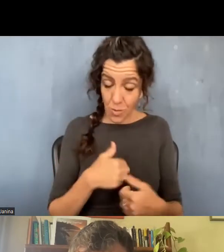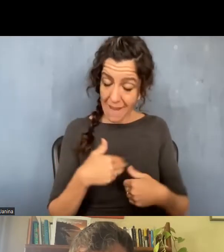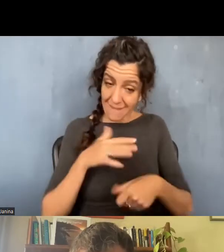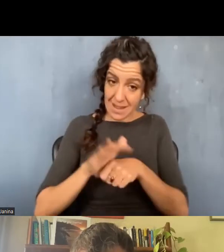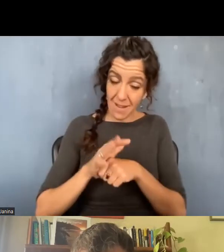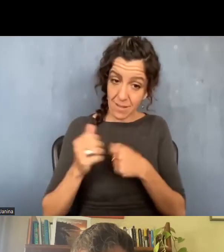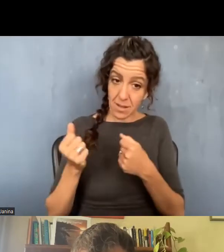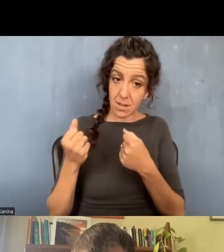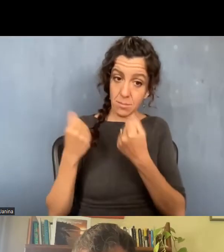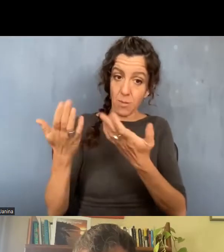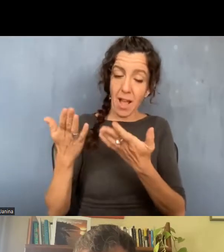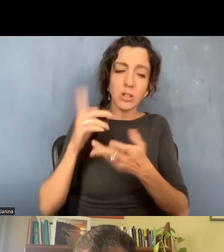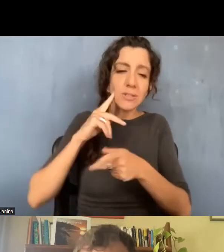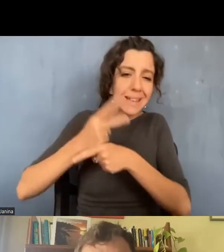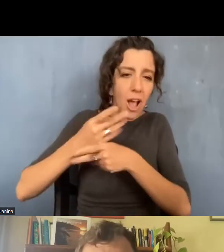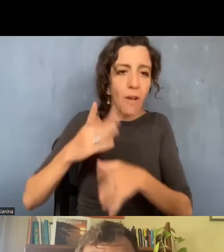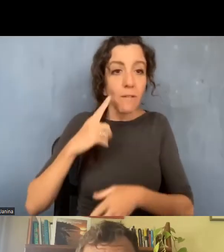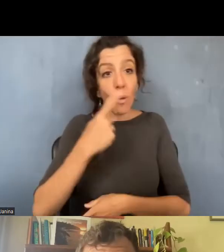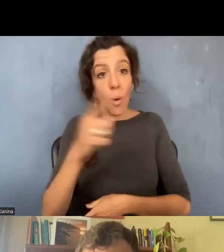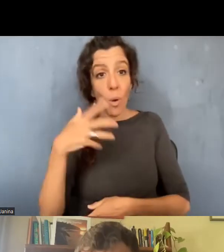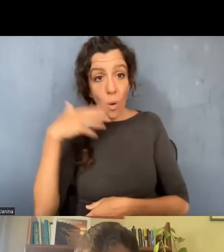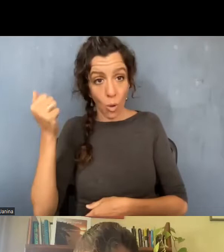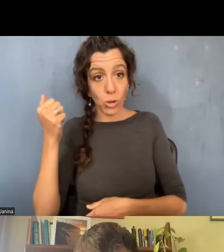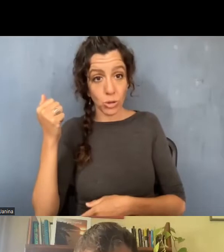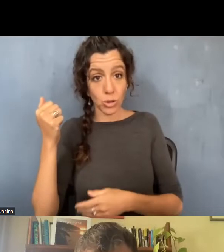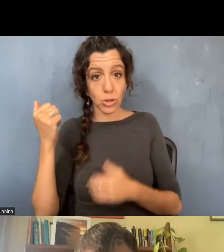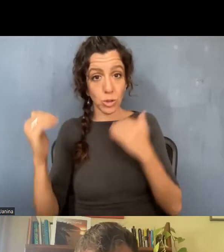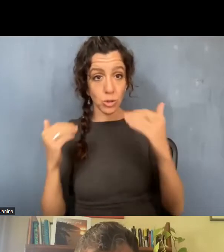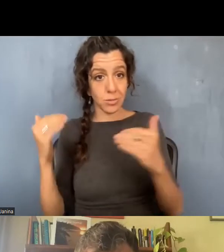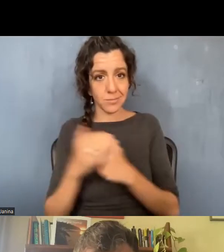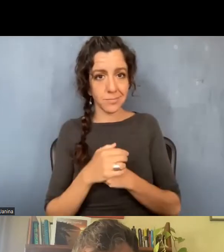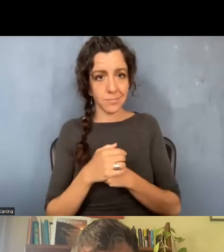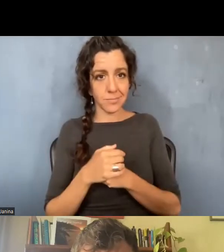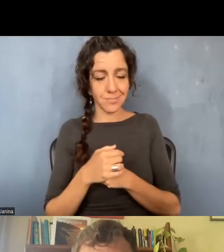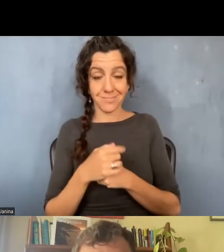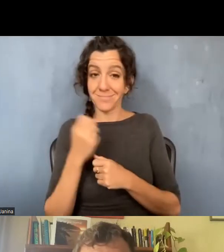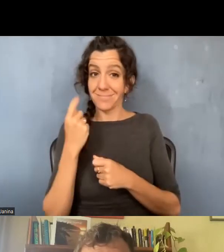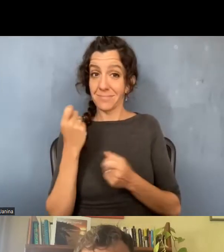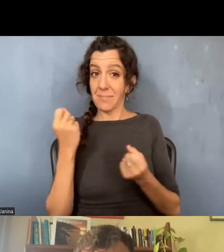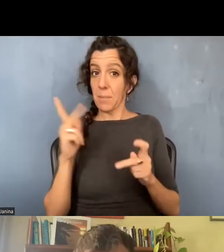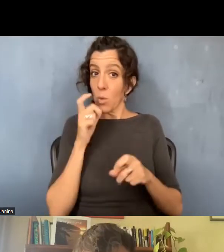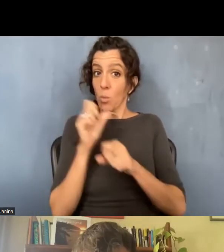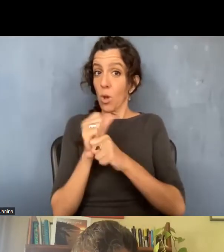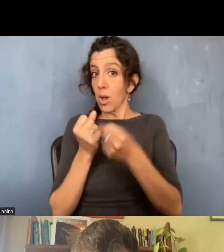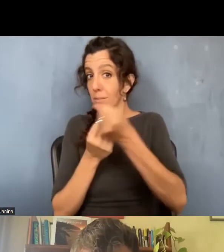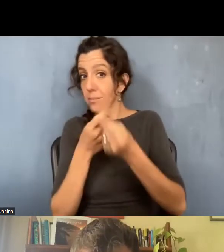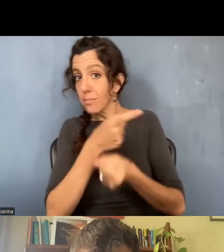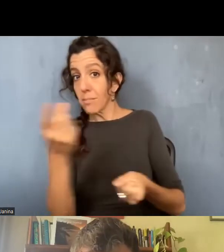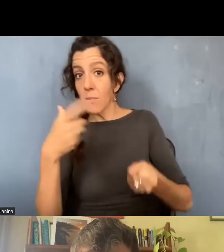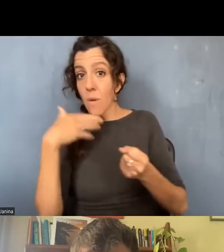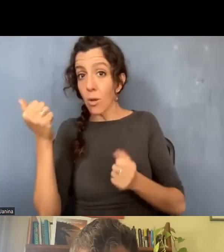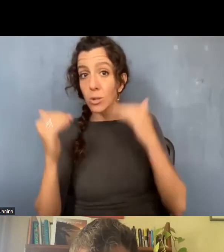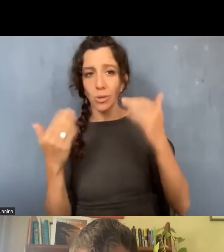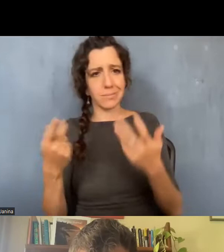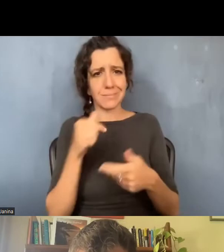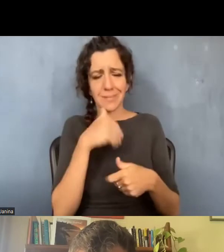adults that we're serving. Most of the people that work with older adults are woefully untrained to do the work that